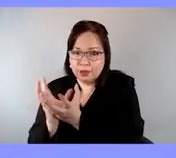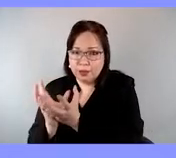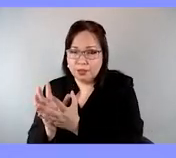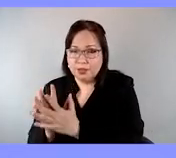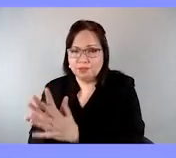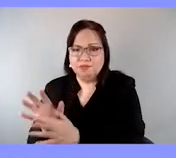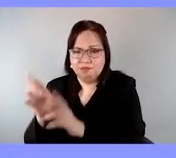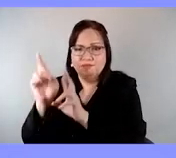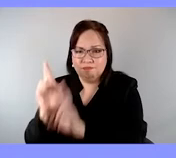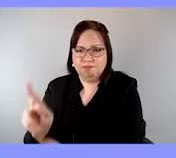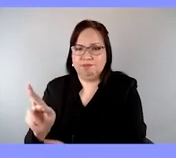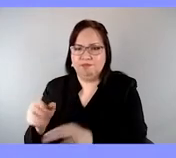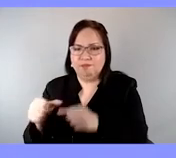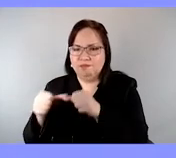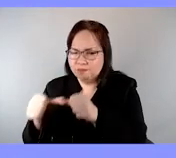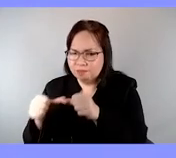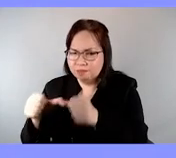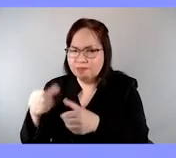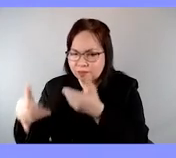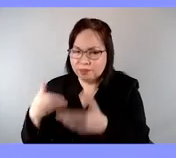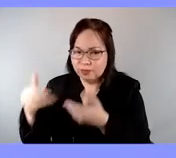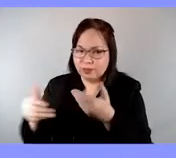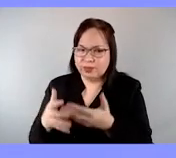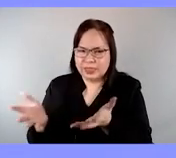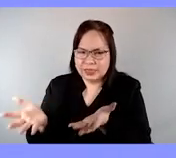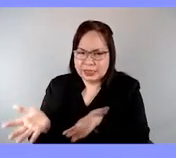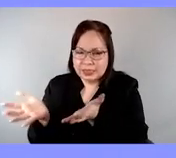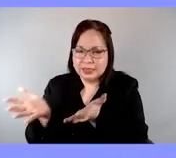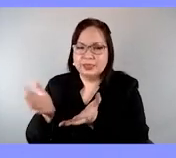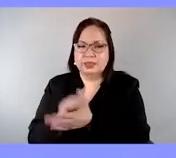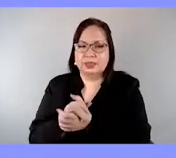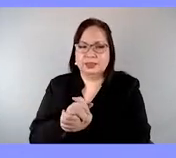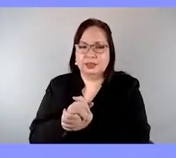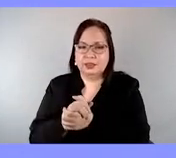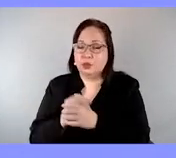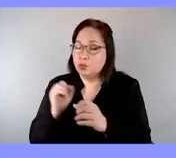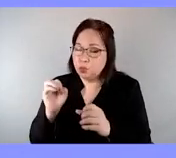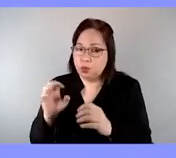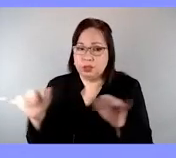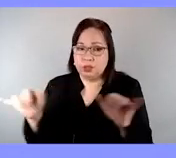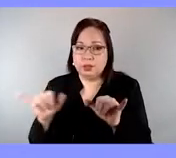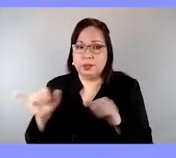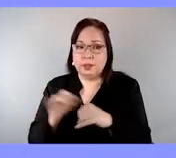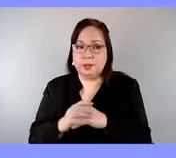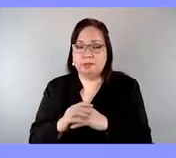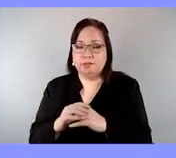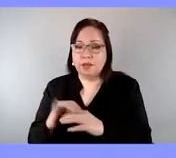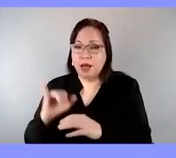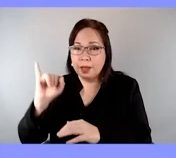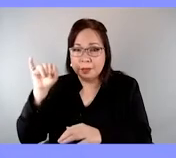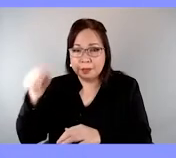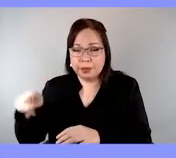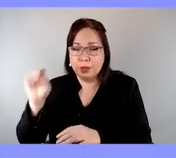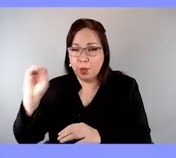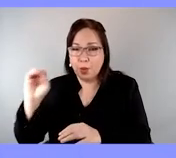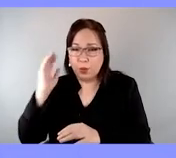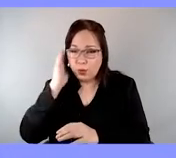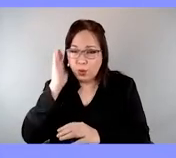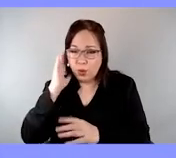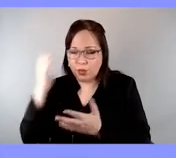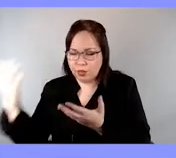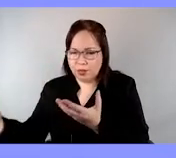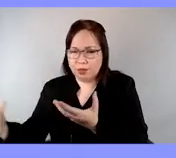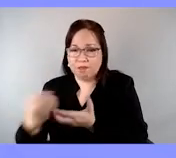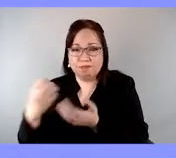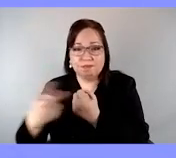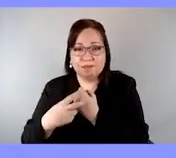their communities, and even matters concerning indigenous knowledge systems must also